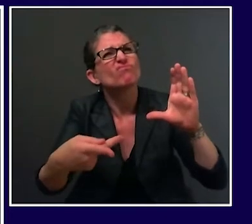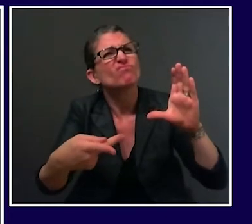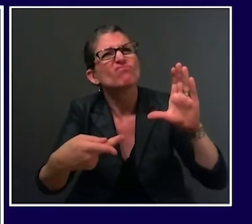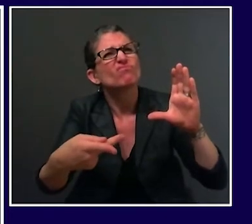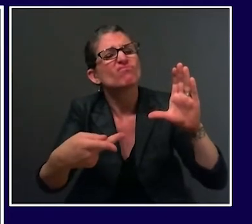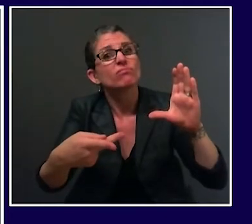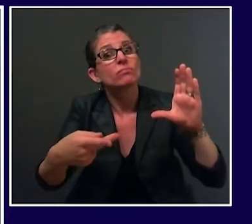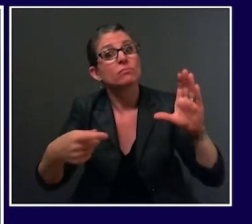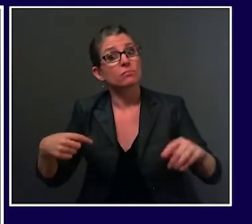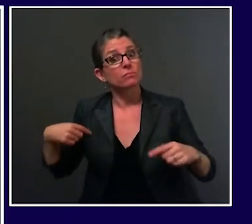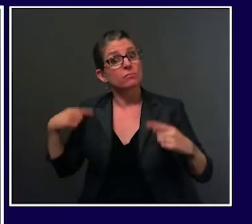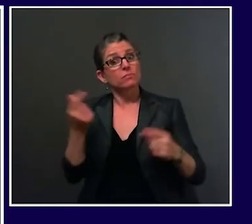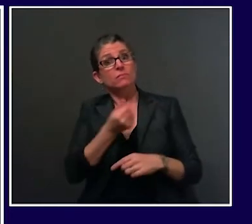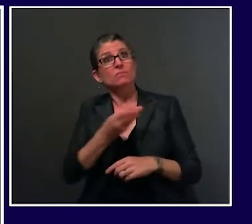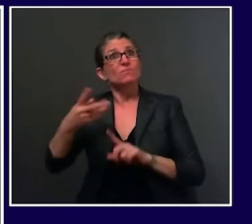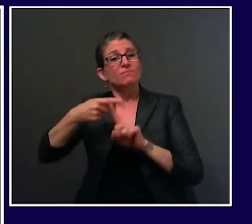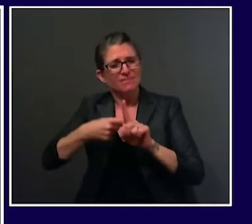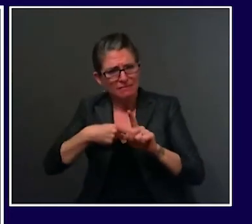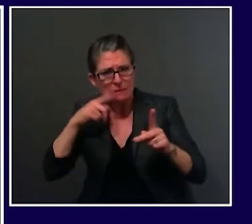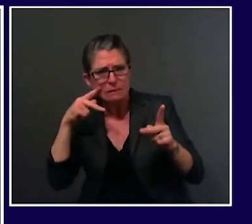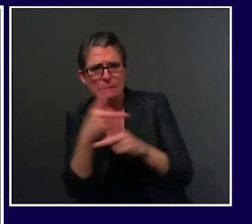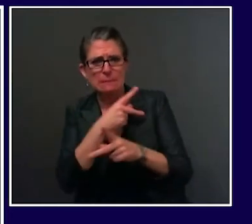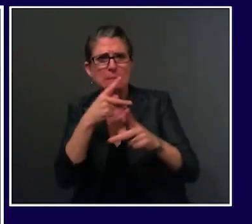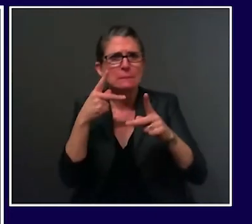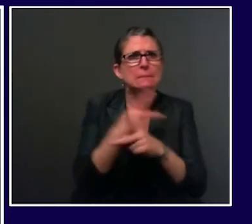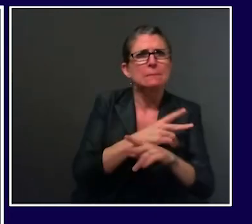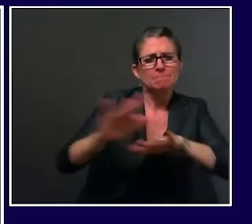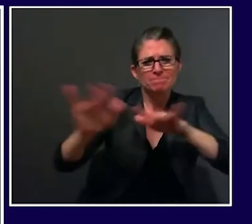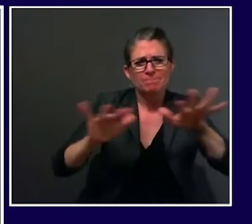tried to make sure that we were balancing the